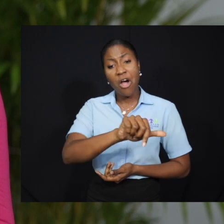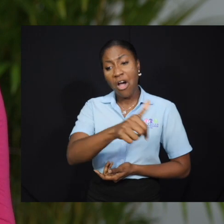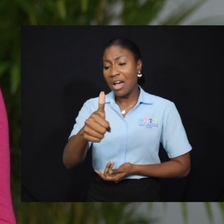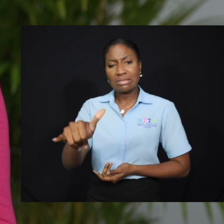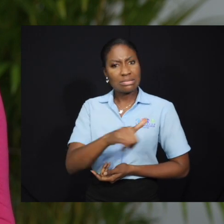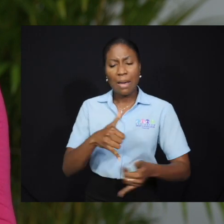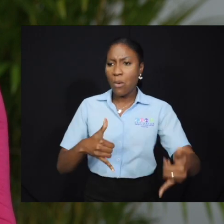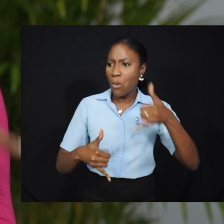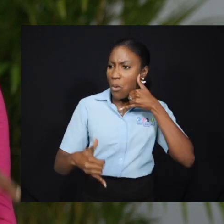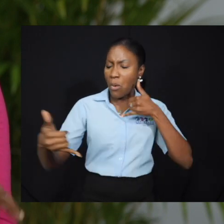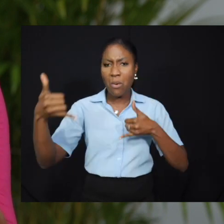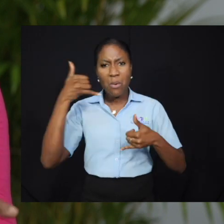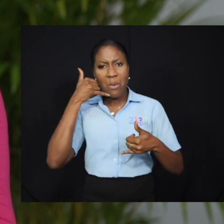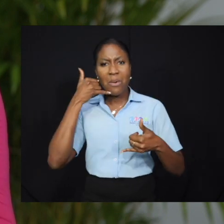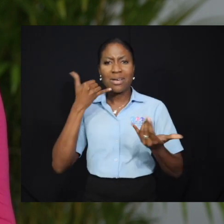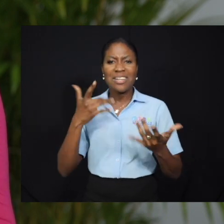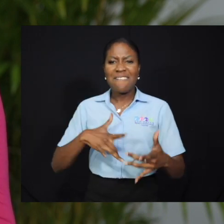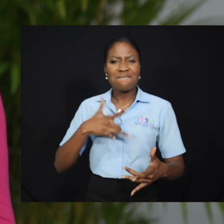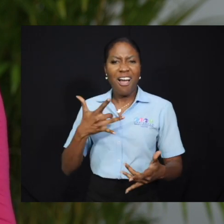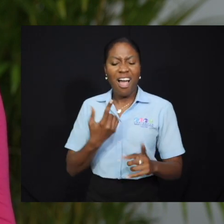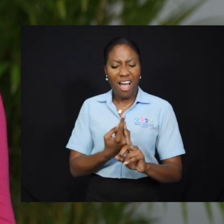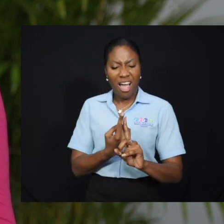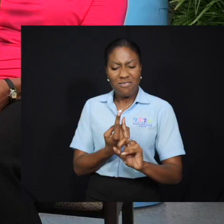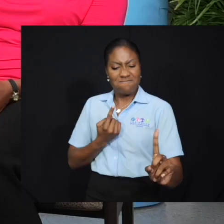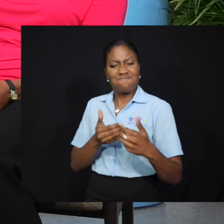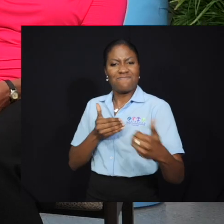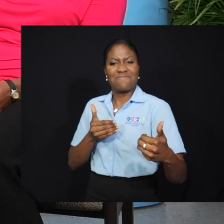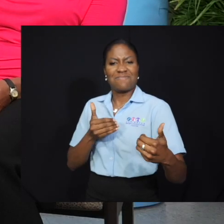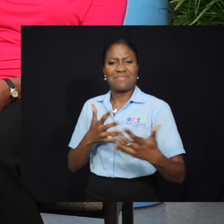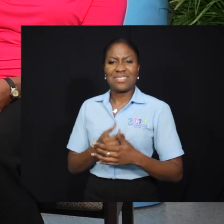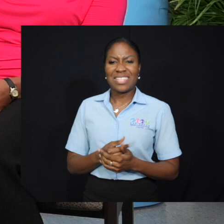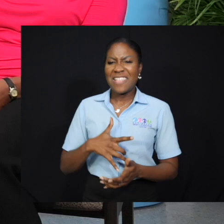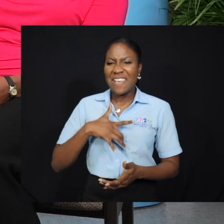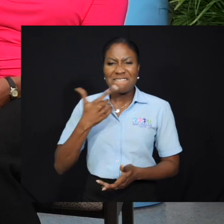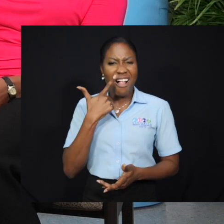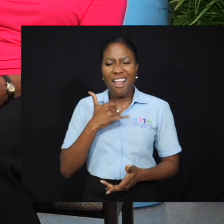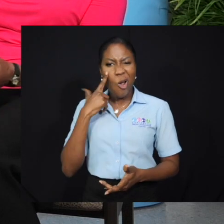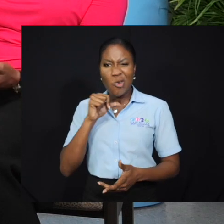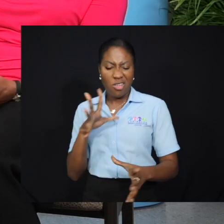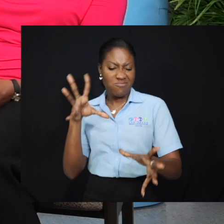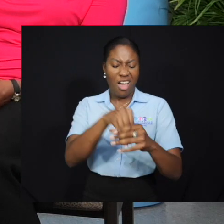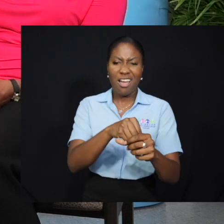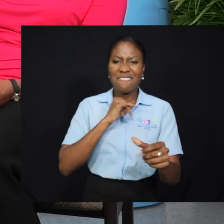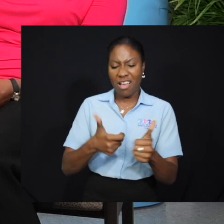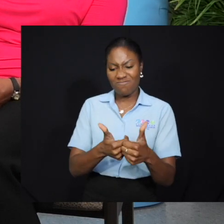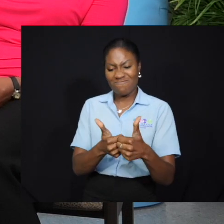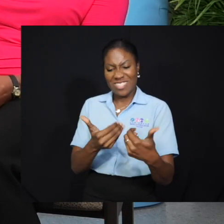called, and without knowing what word that was the key word they all used. They were feeling irrelevant because